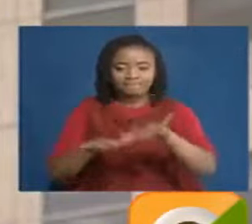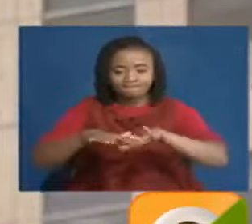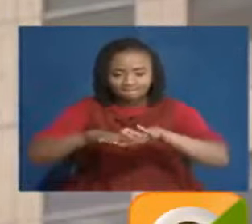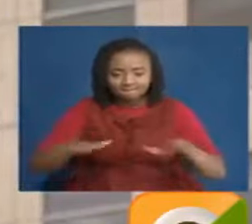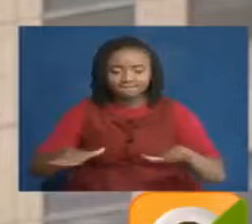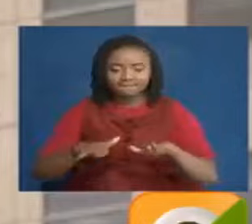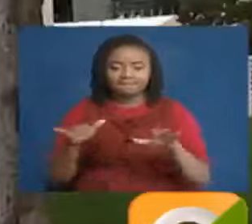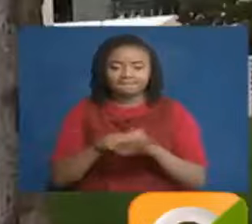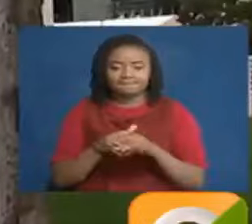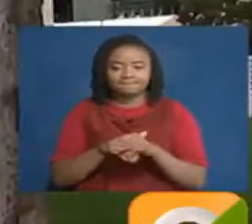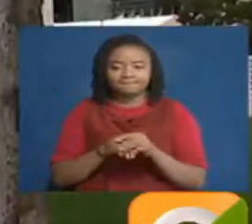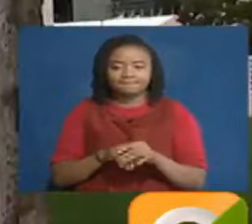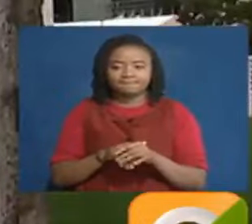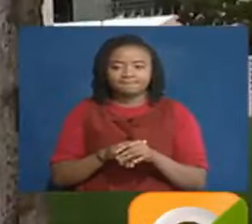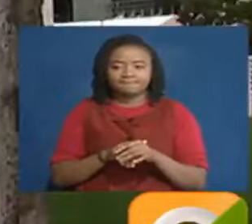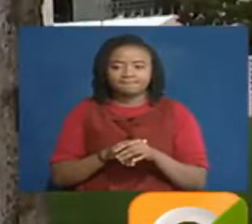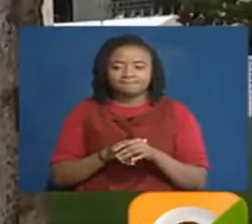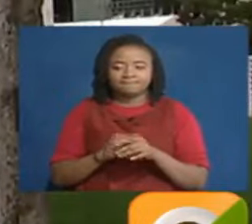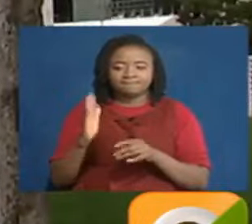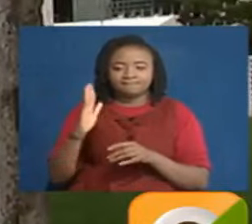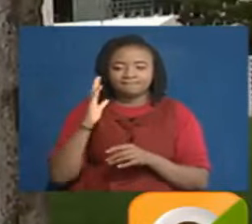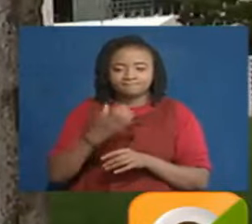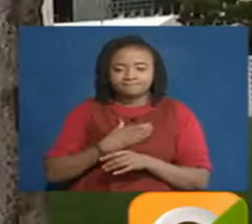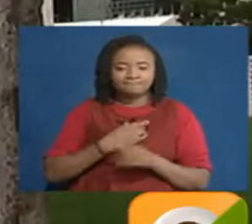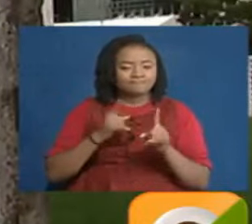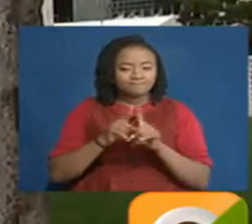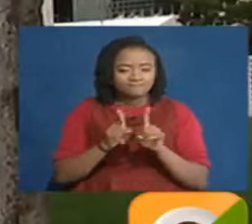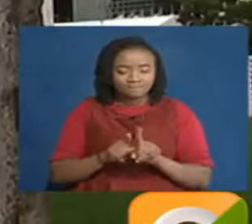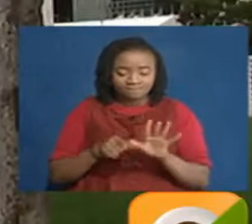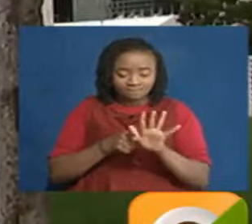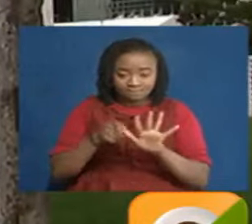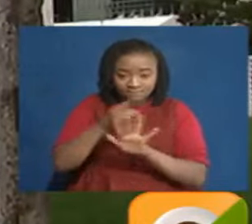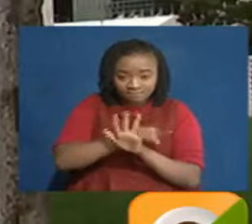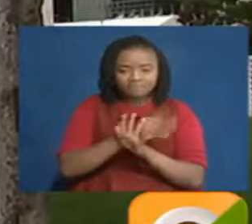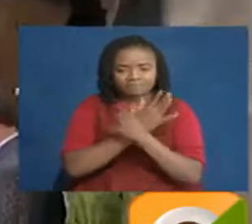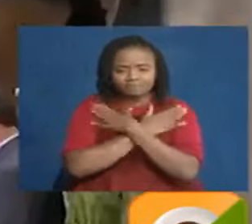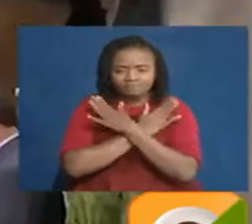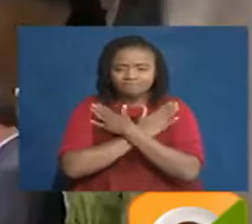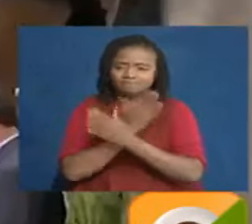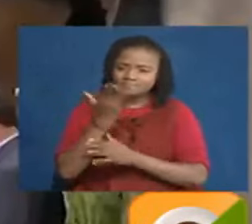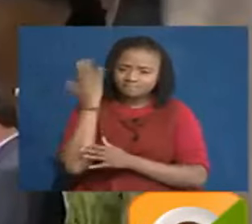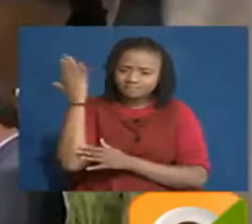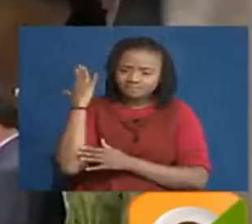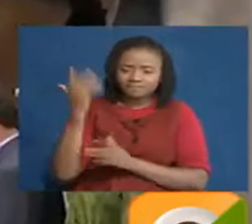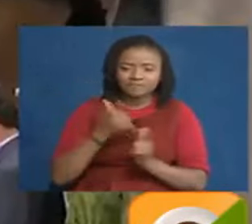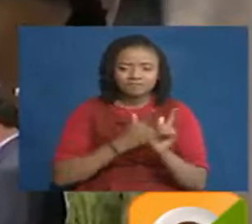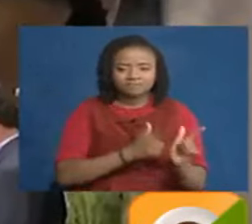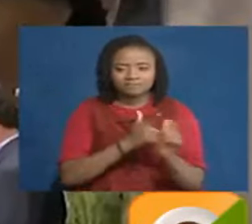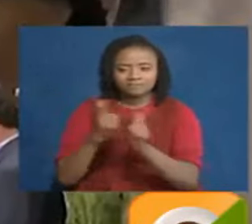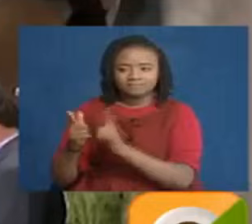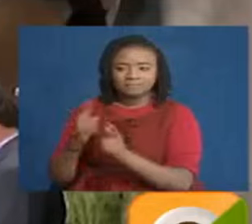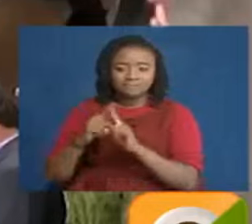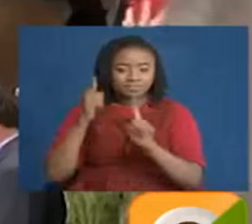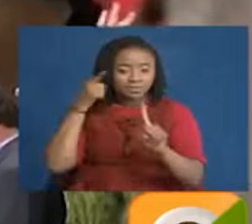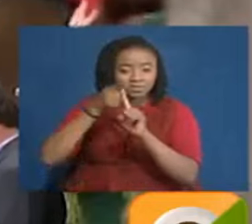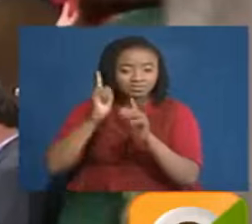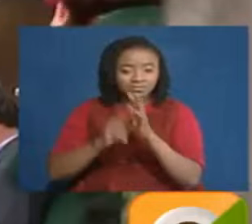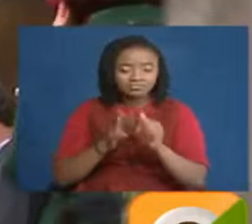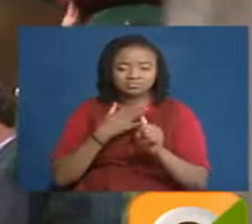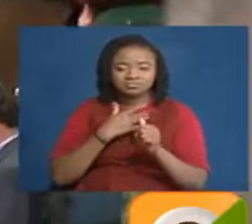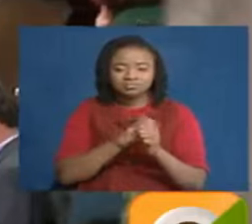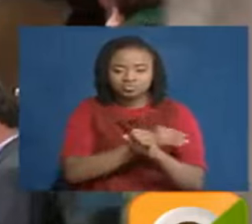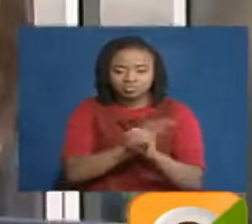Council and who are allies in the war. Its purpose: prevent another world war. But with